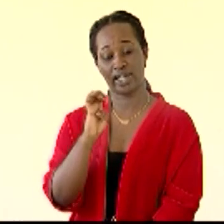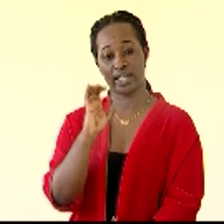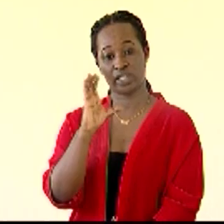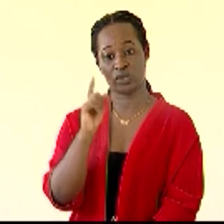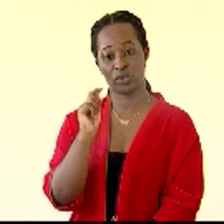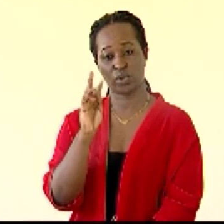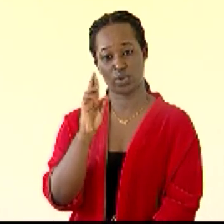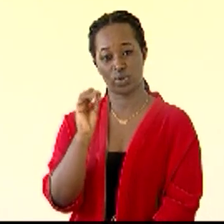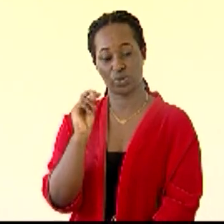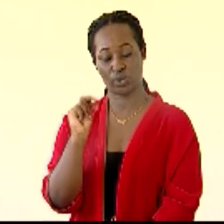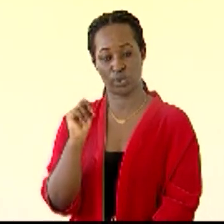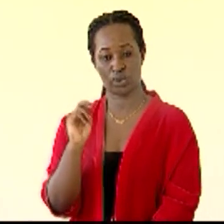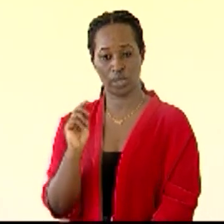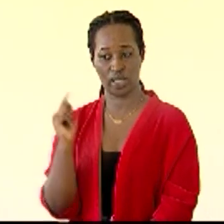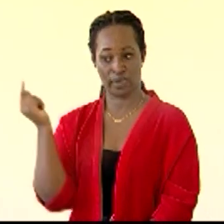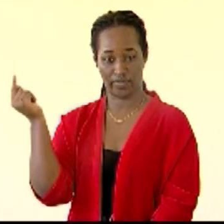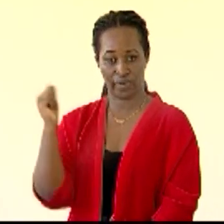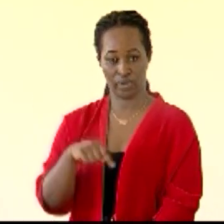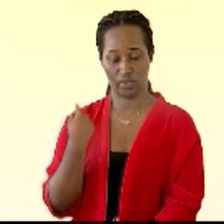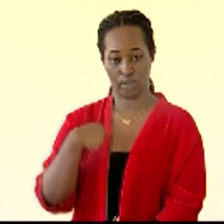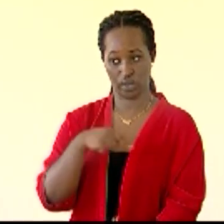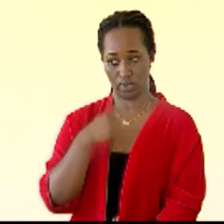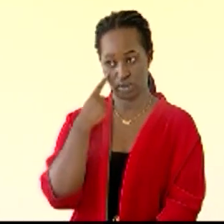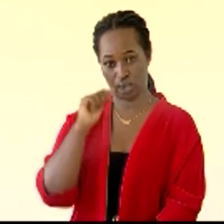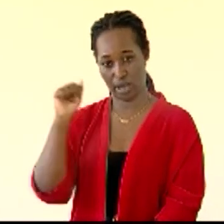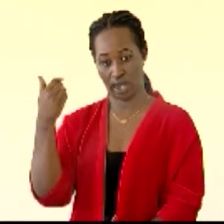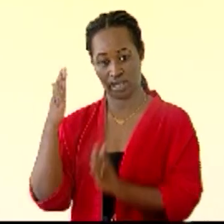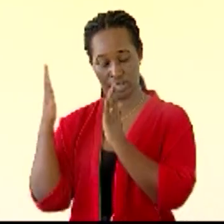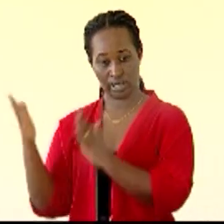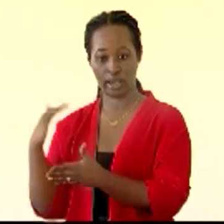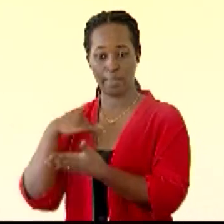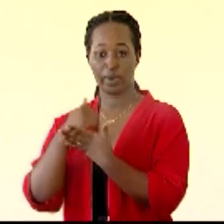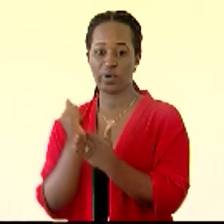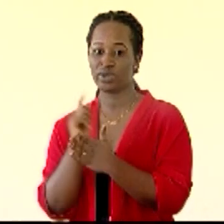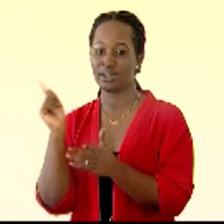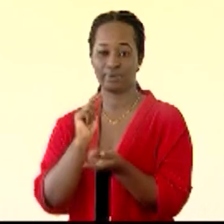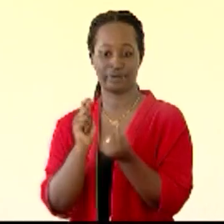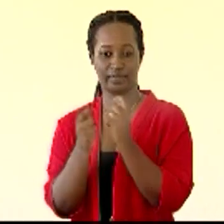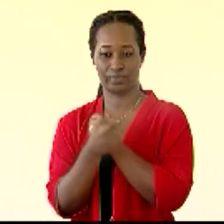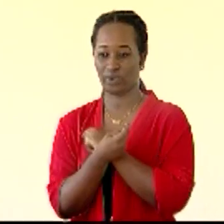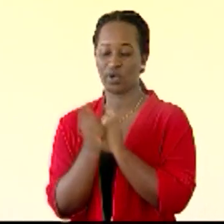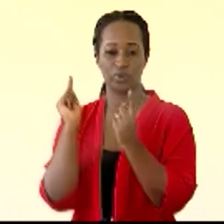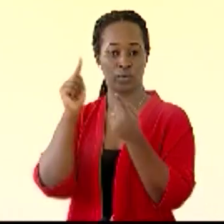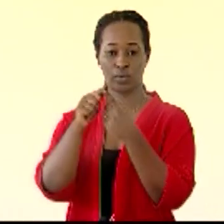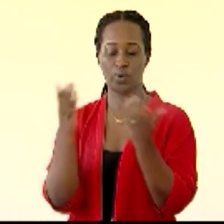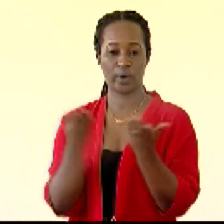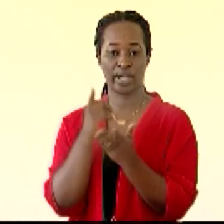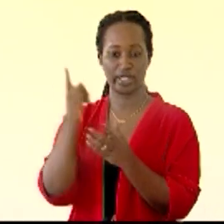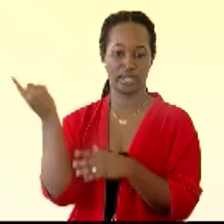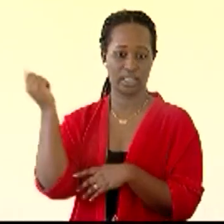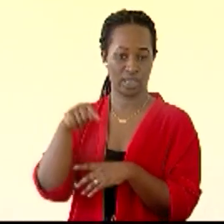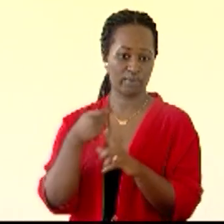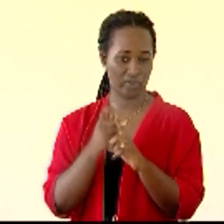systems, we refer to it as non-cyclic because it does not revert to where it came from. So it is lost